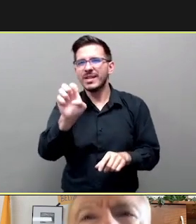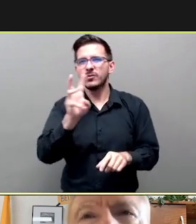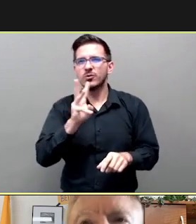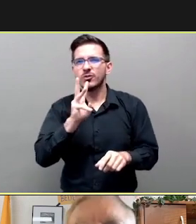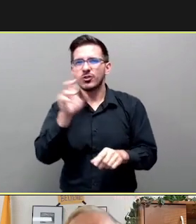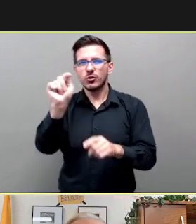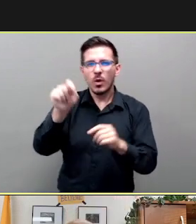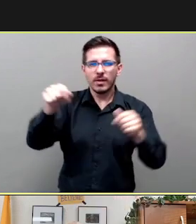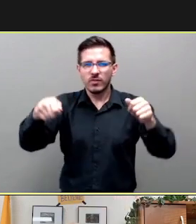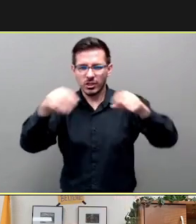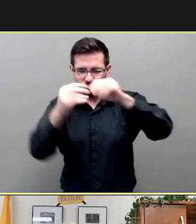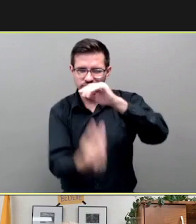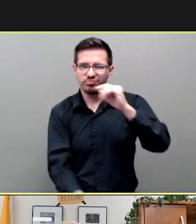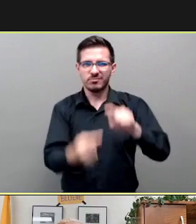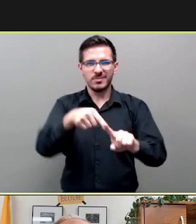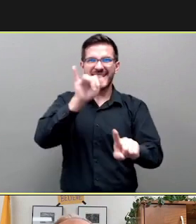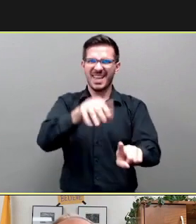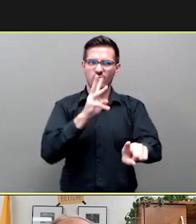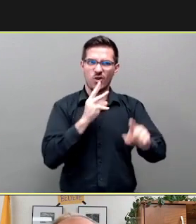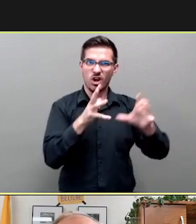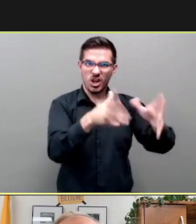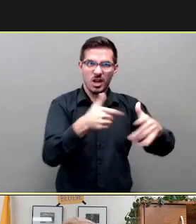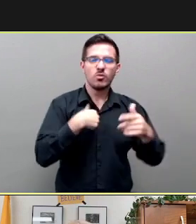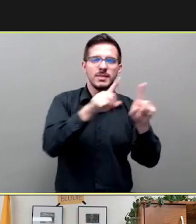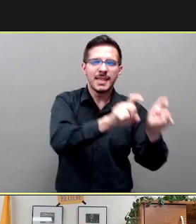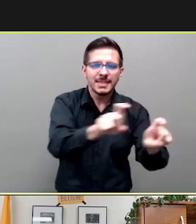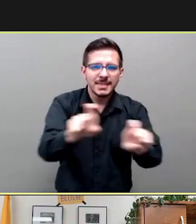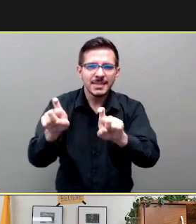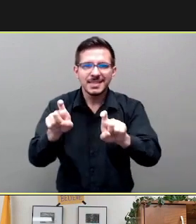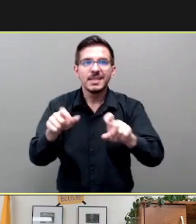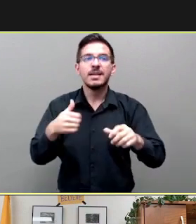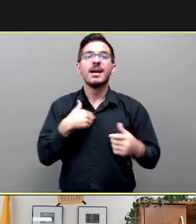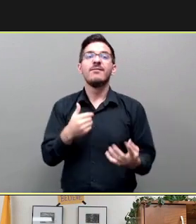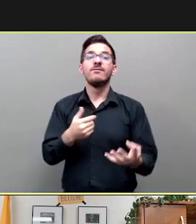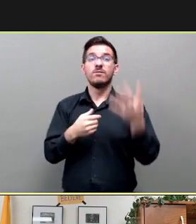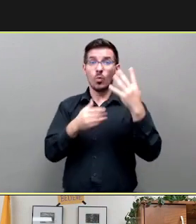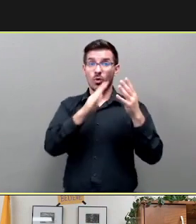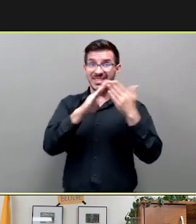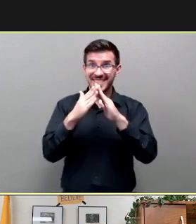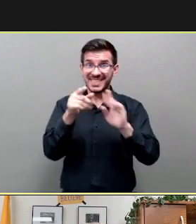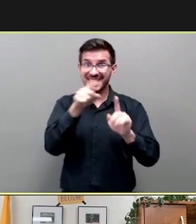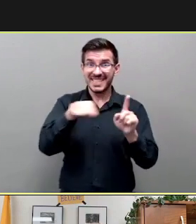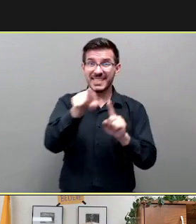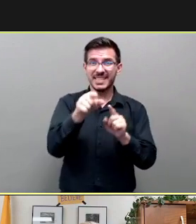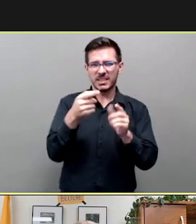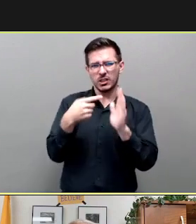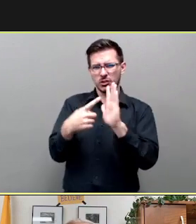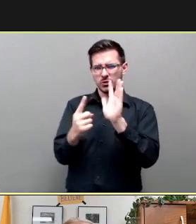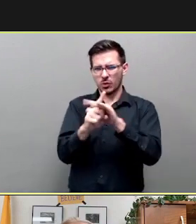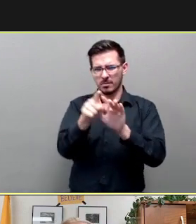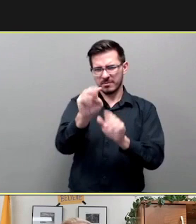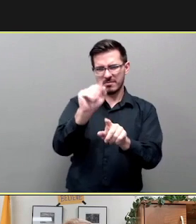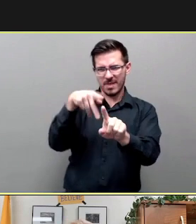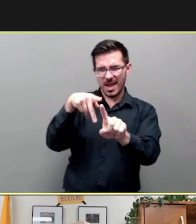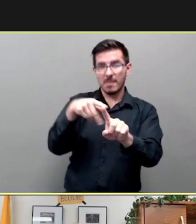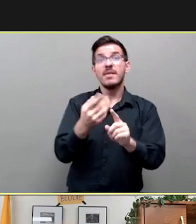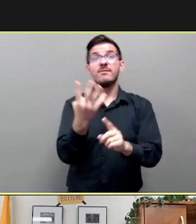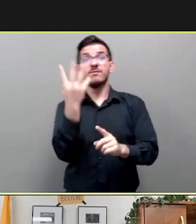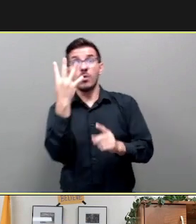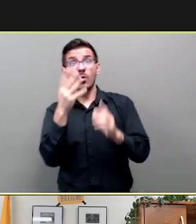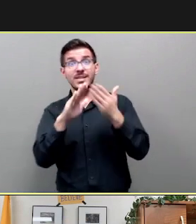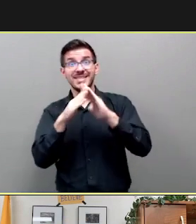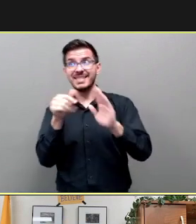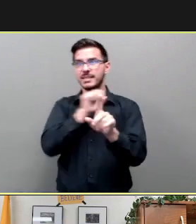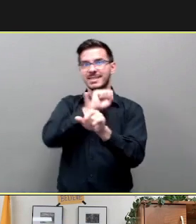is the cities on this map, and there are 4 others that actually send their data to the CDC, including Albuquerque. And then we're